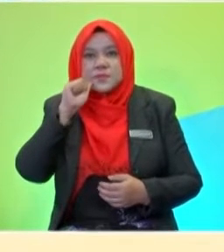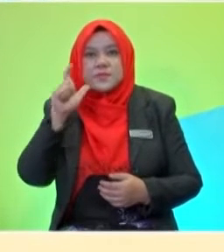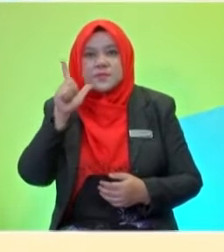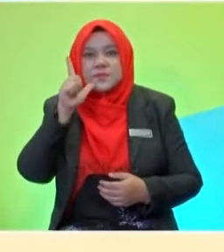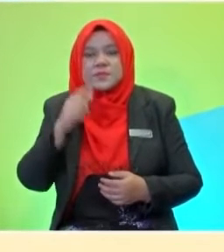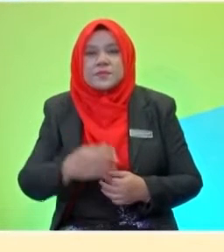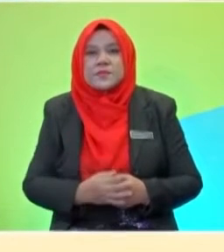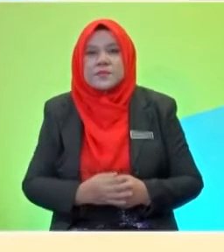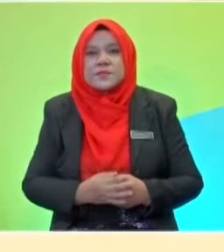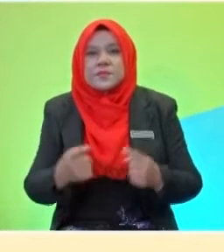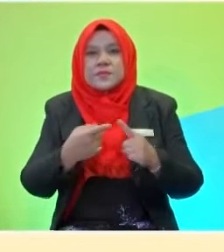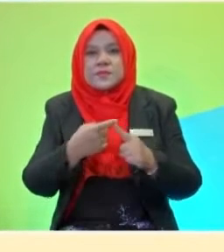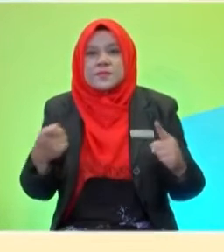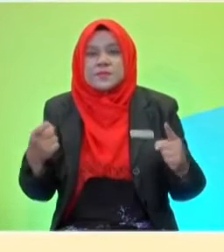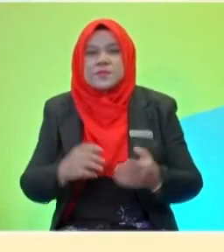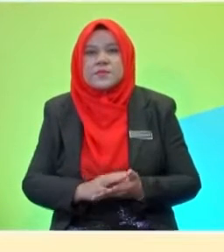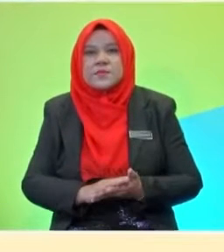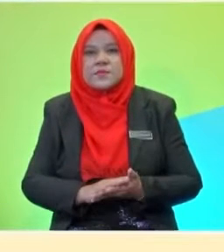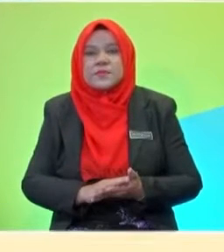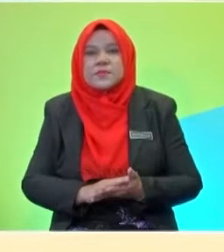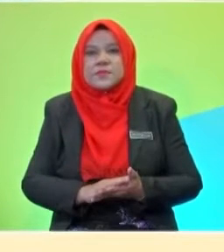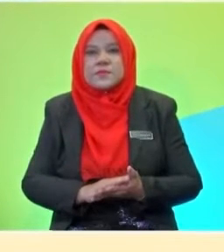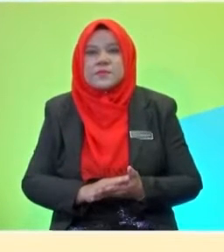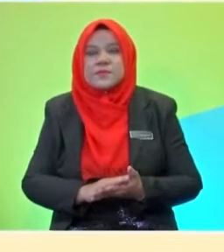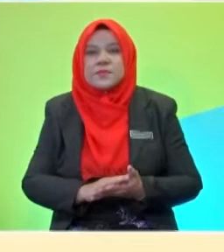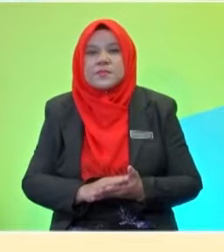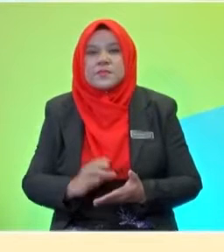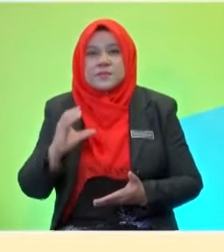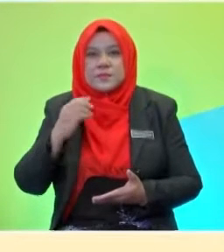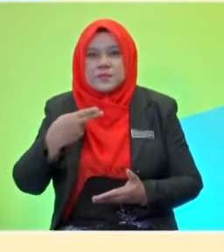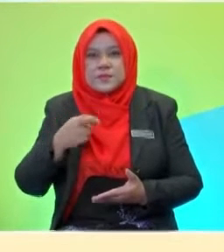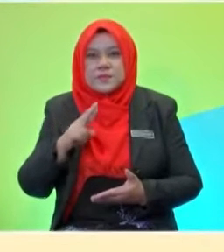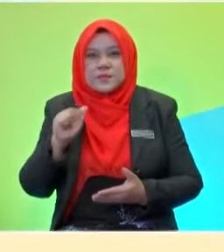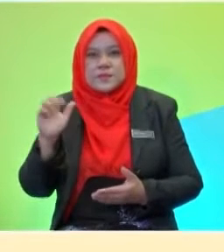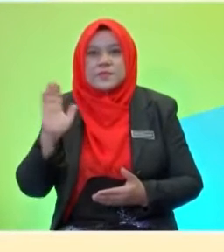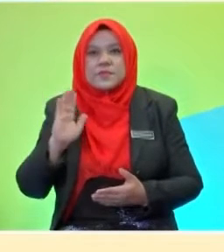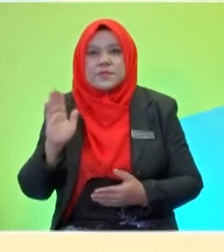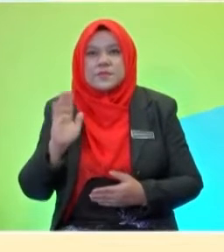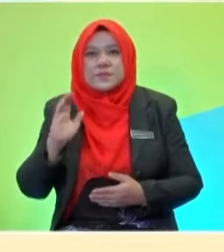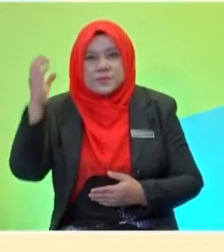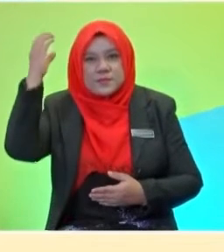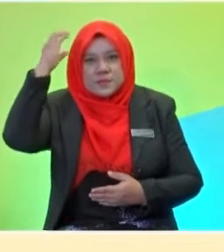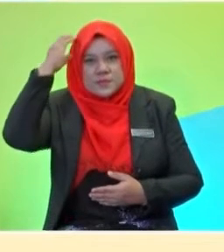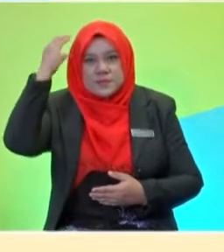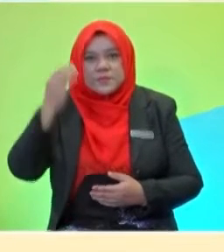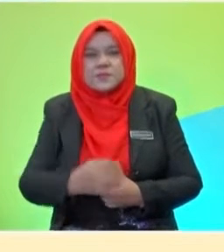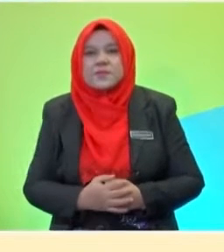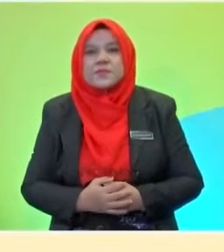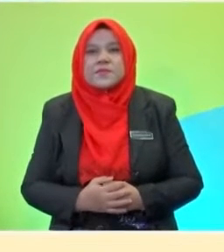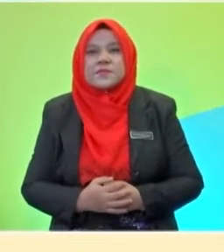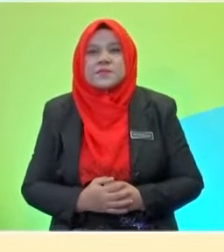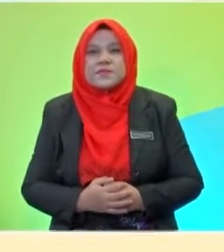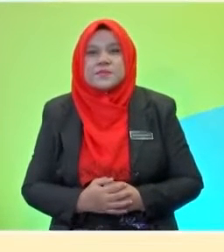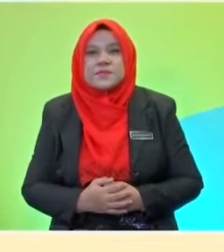binti Huzaimi from SK Bandar Tu Nusainon Tu Ceras Selangor. Hi, Alisha.